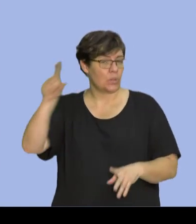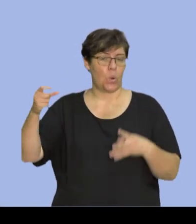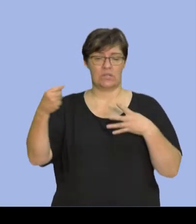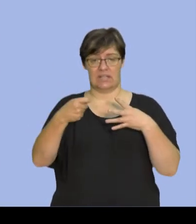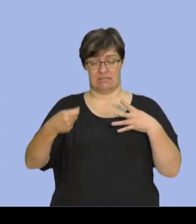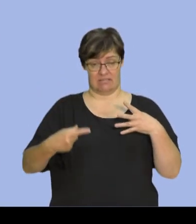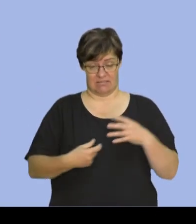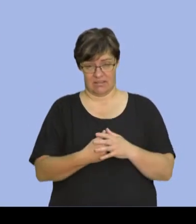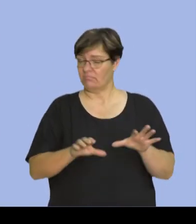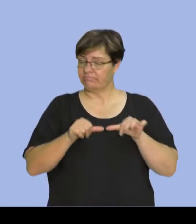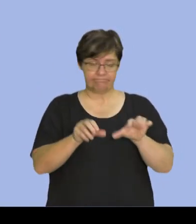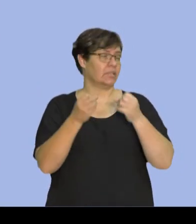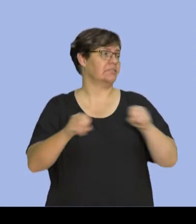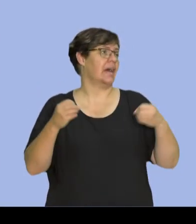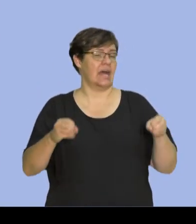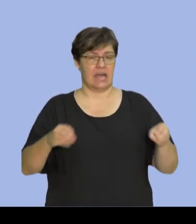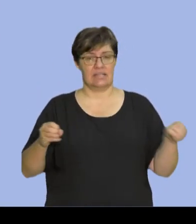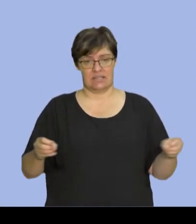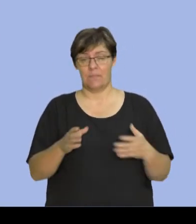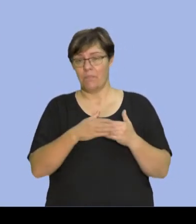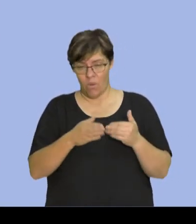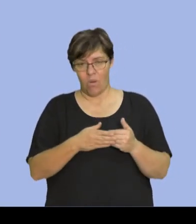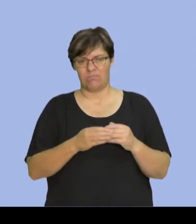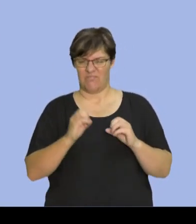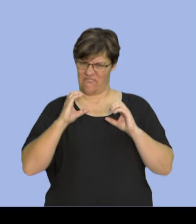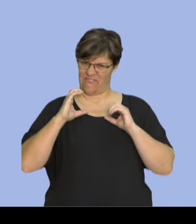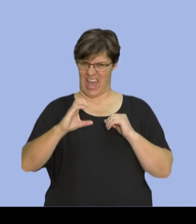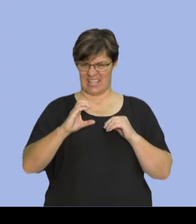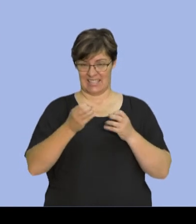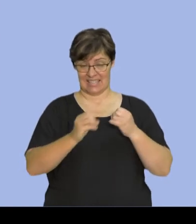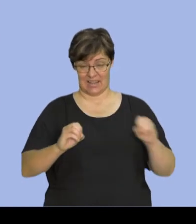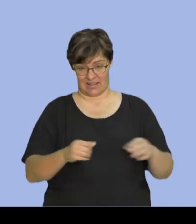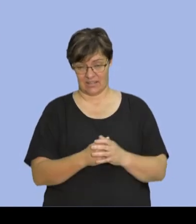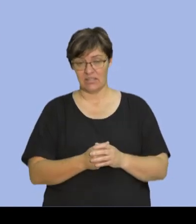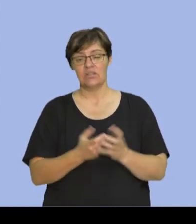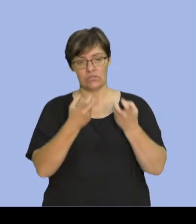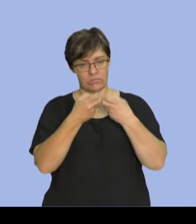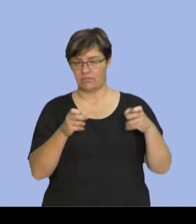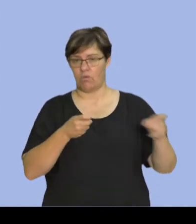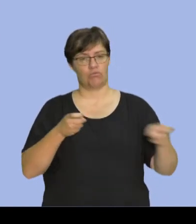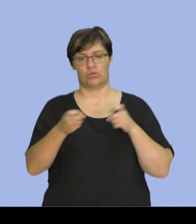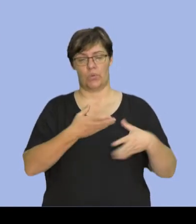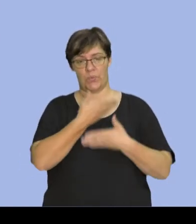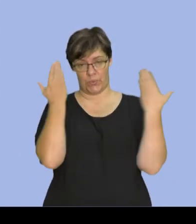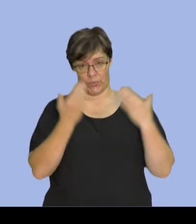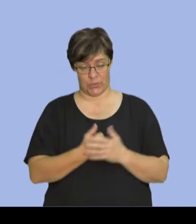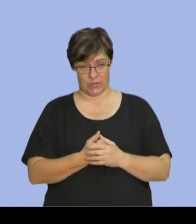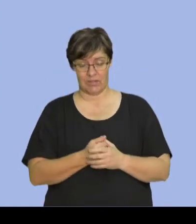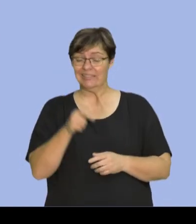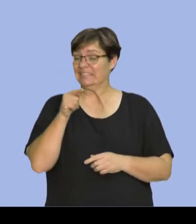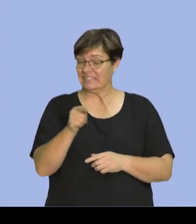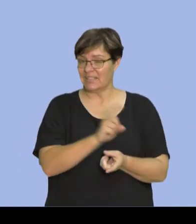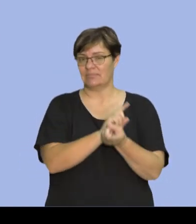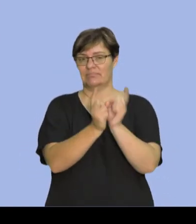signals and carry on dividing to form a mass of cells. So we say that the division is uncontrolled, and this